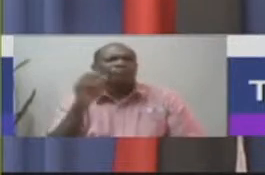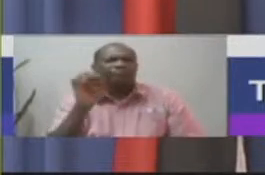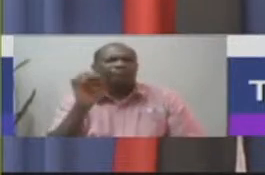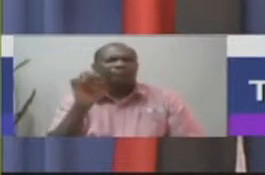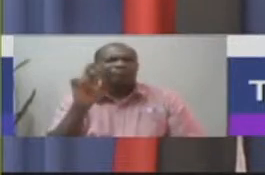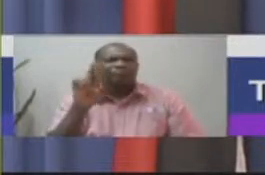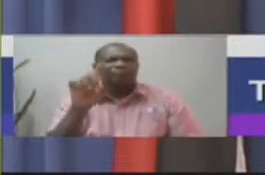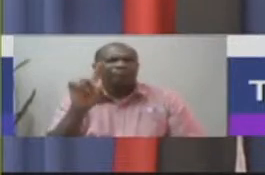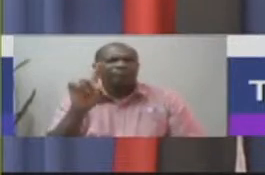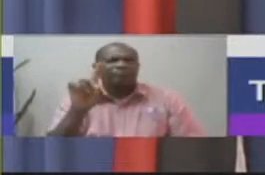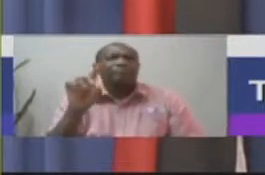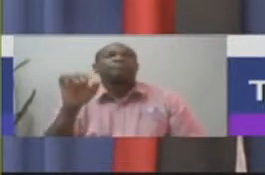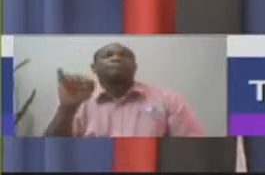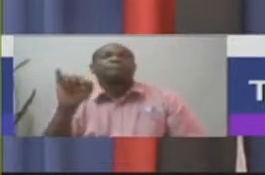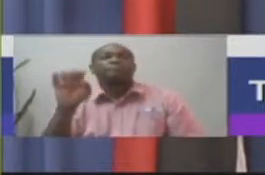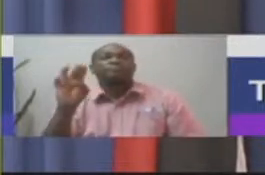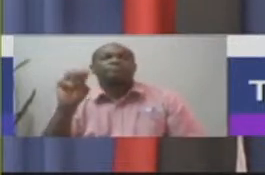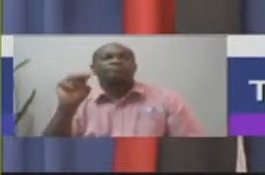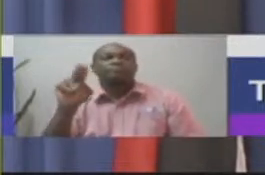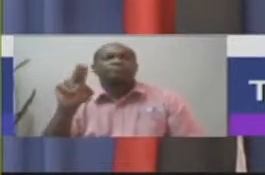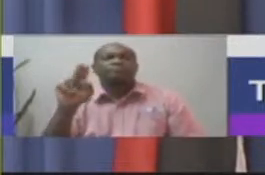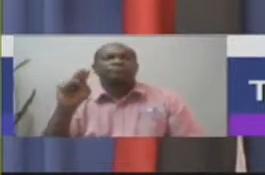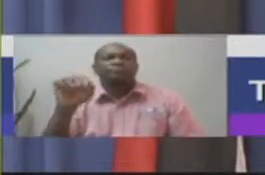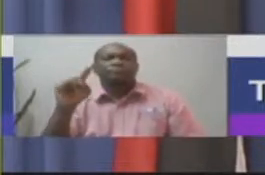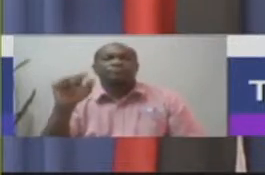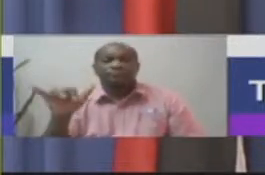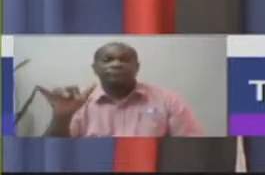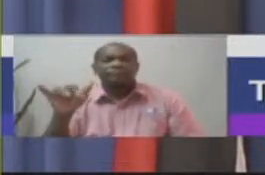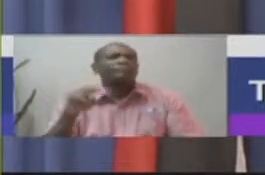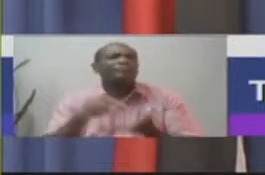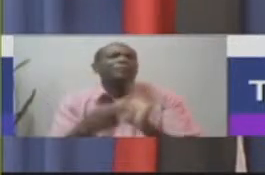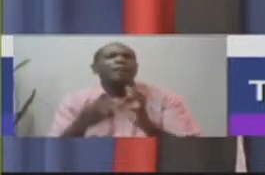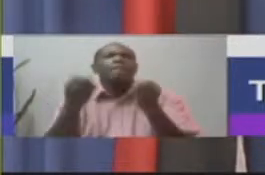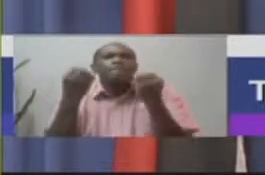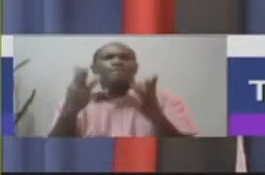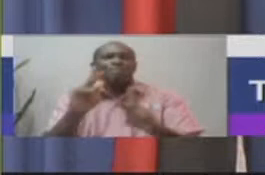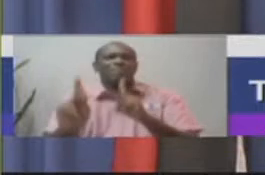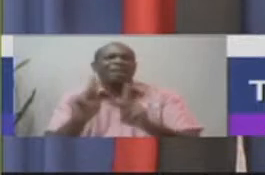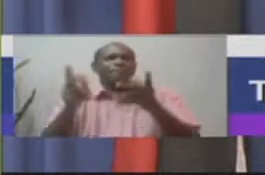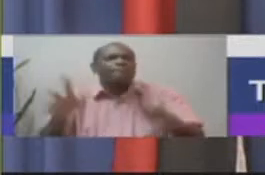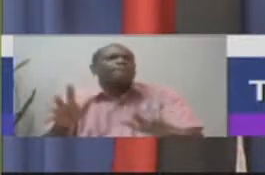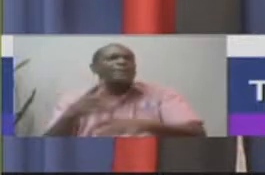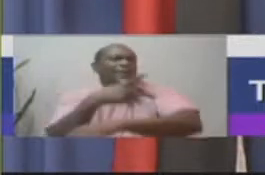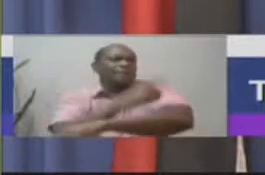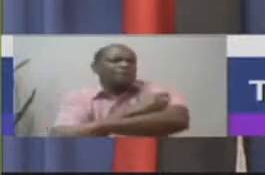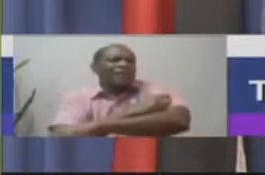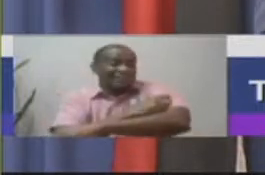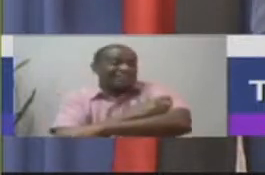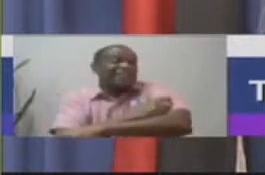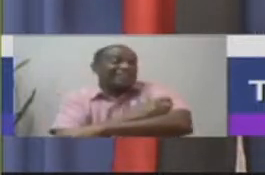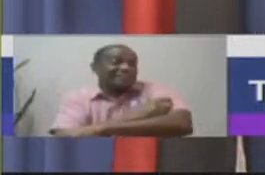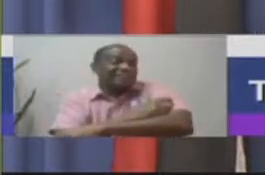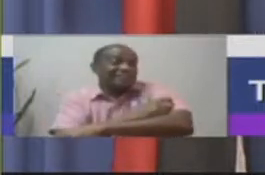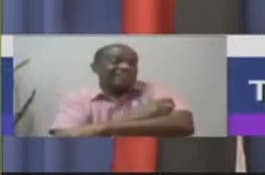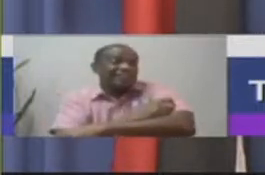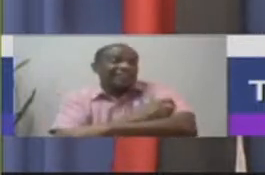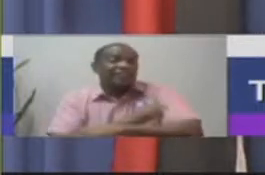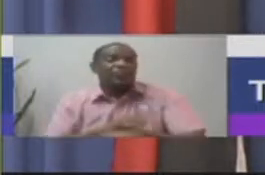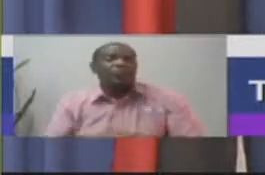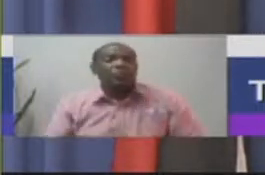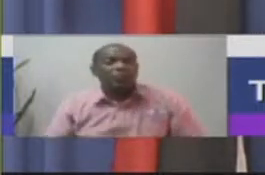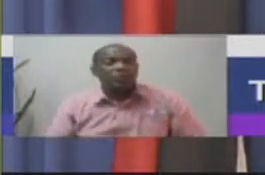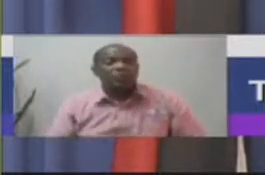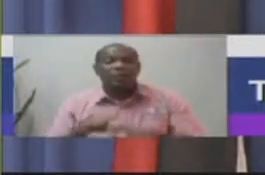been vaccinated. Surprisingly, the virus says no. And you're having outbreaks in Israel, and they're now concerned.